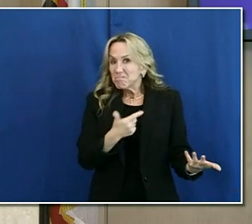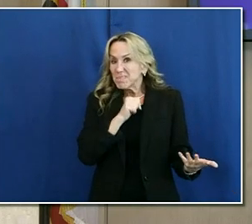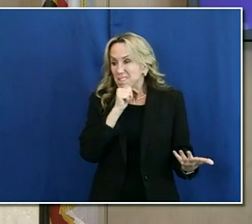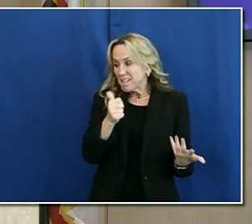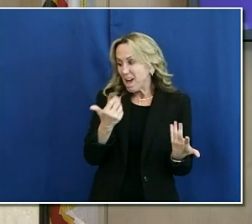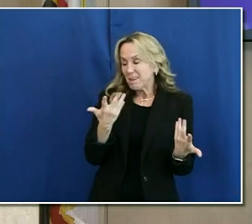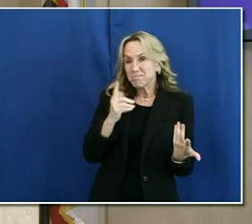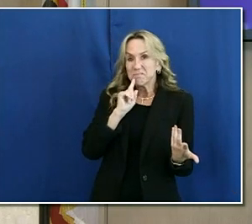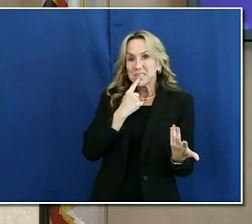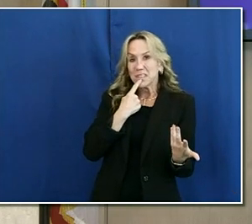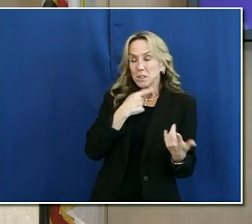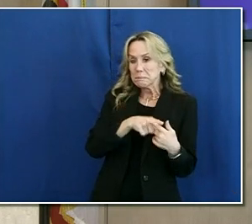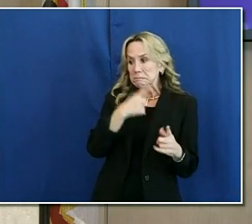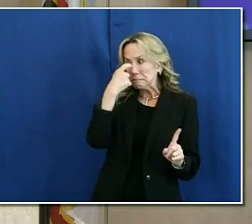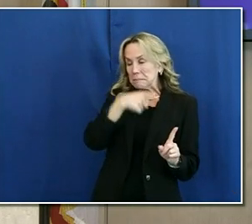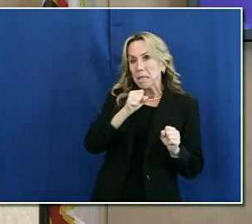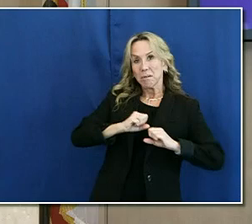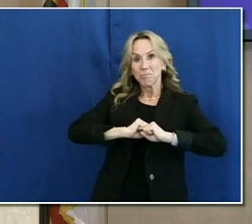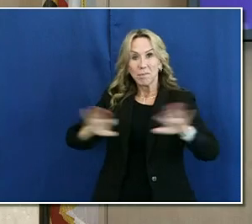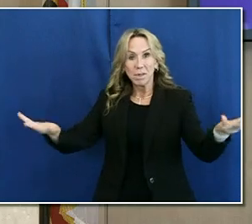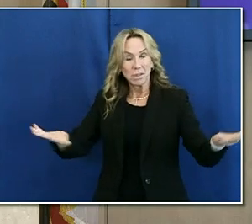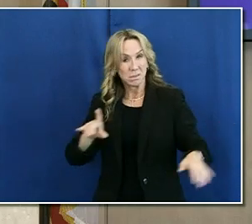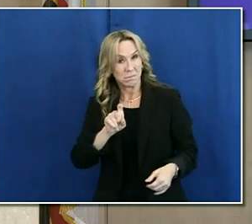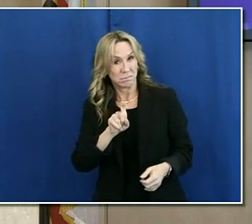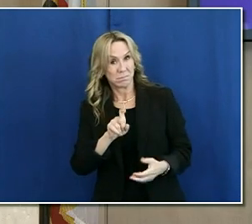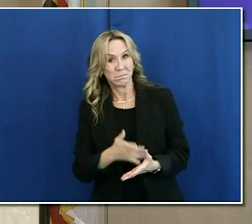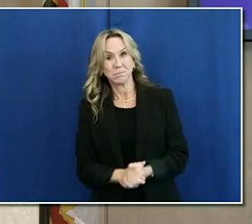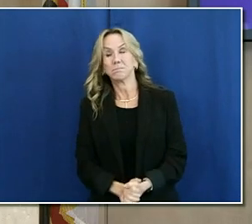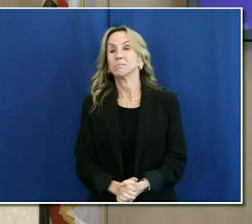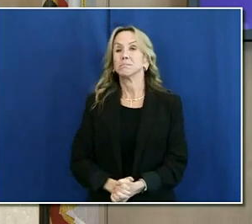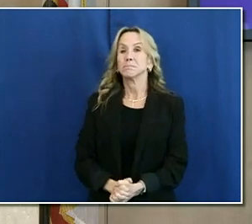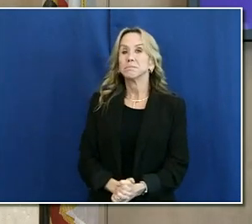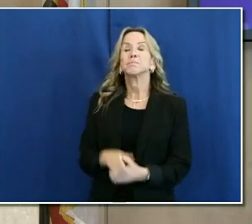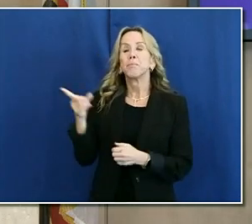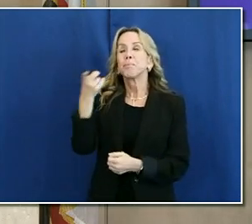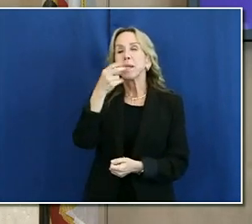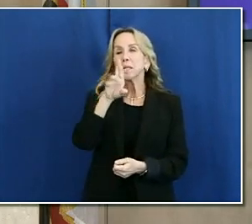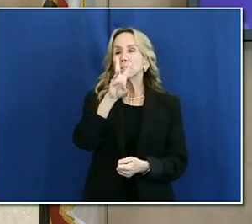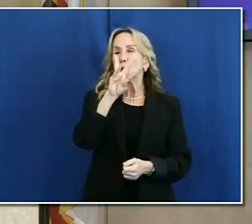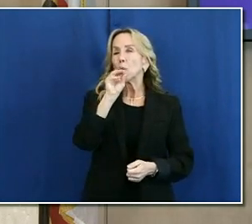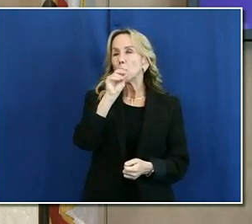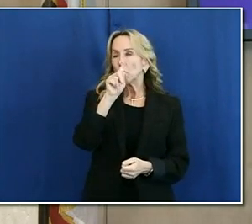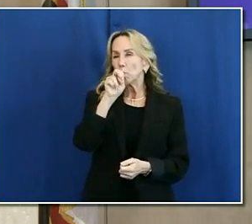for disease transmission? Thank you. We'll have Dr. Wooten address that.